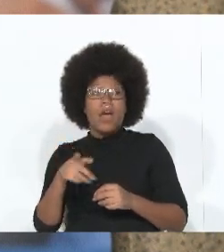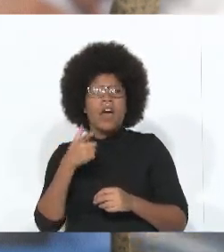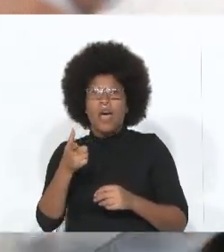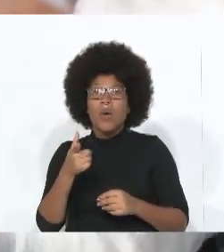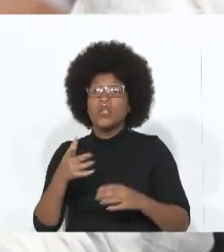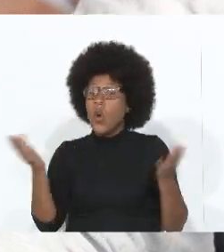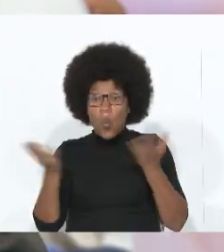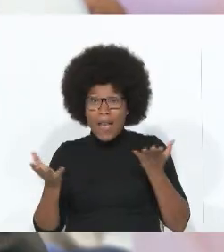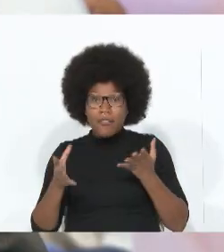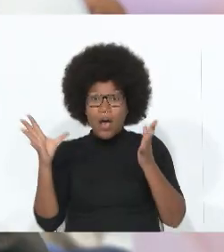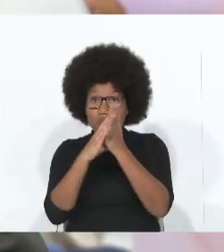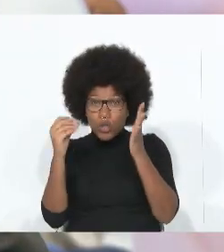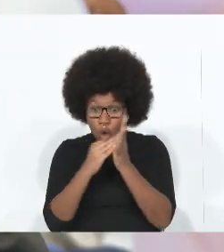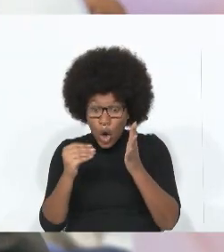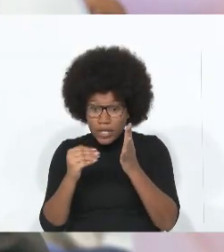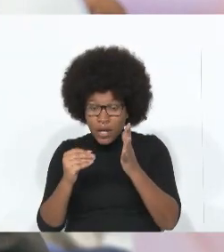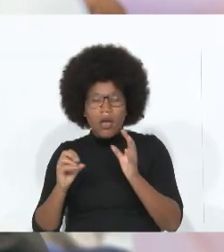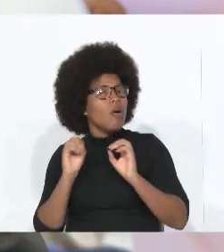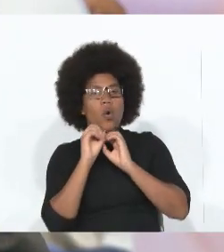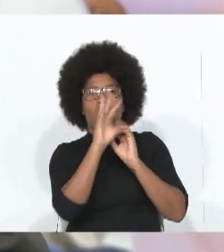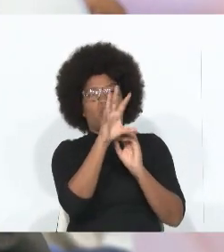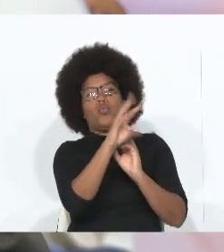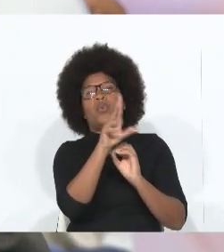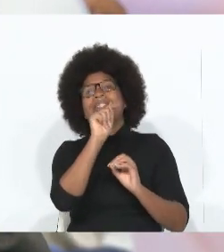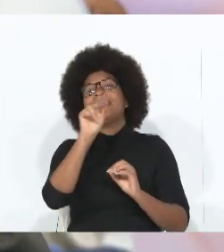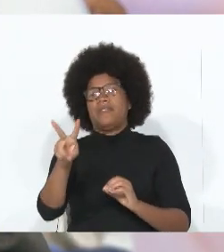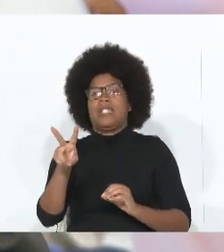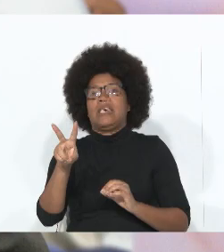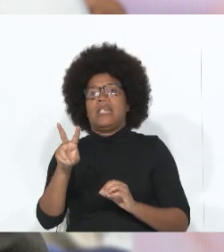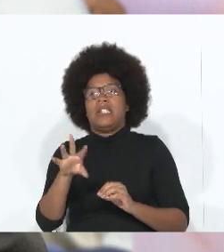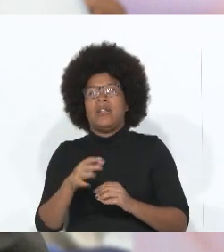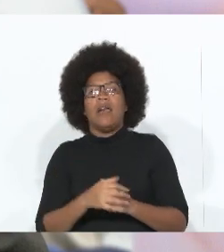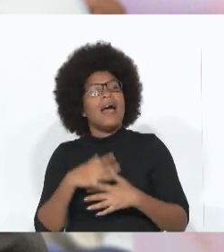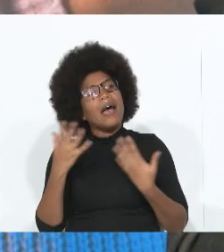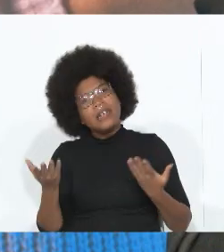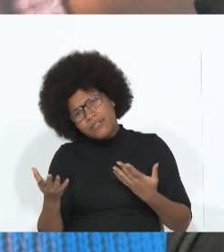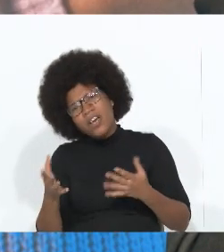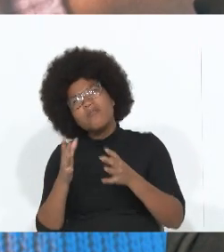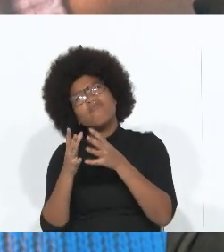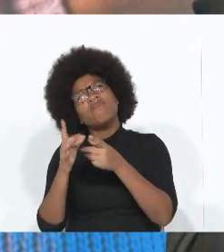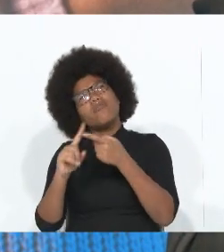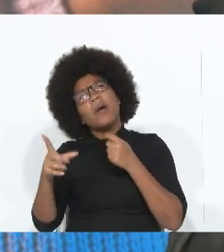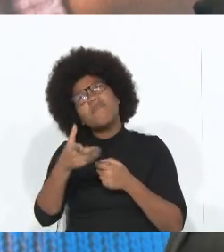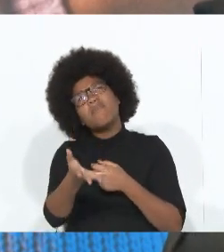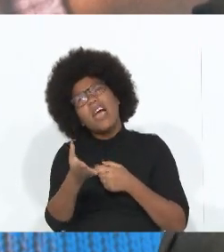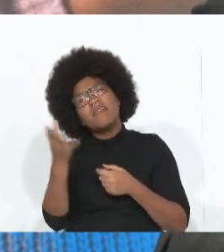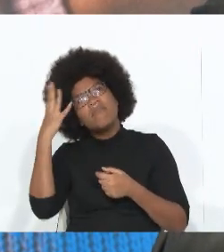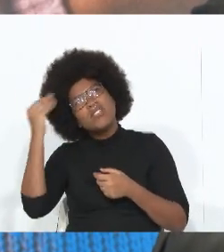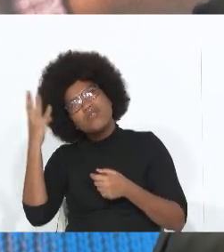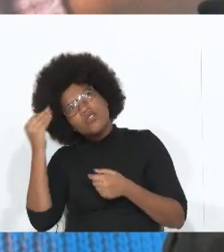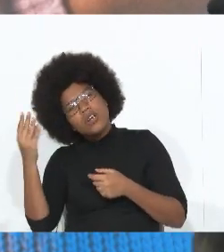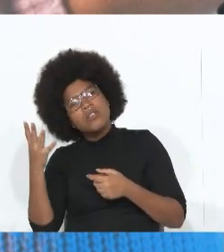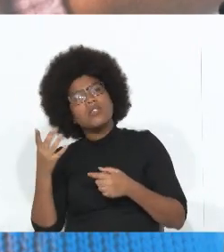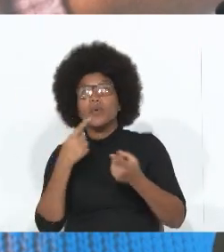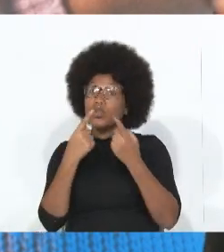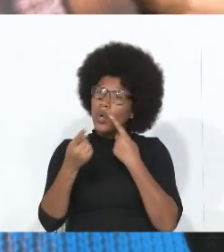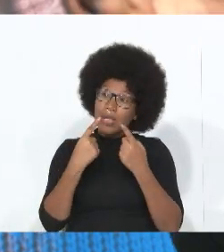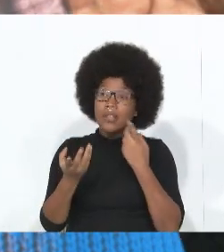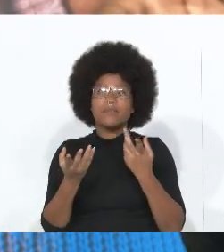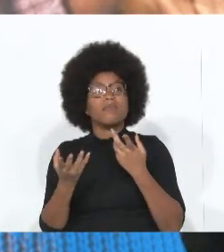what was shot went on. That's exactly, it. yes. And even drawing from that experience, we're talking,